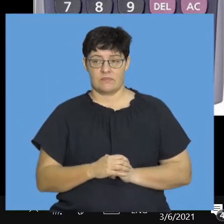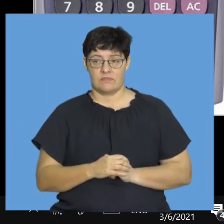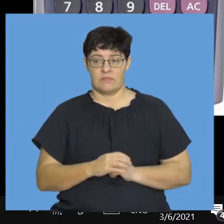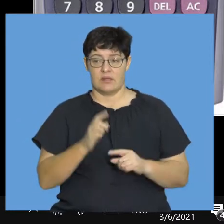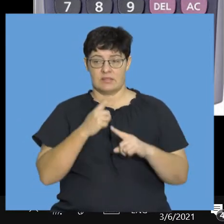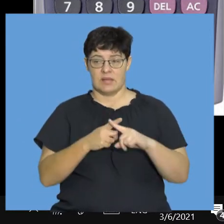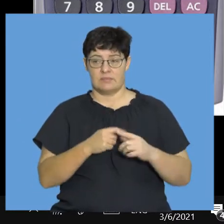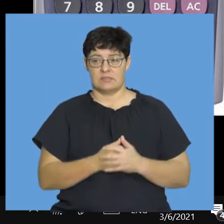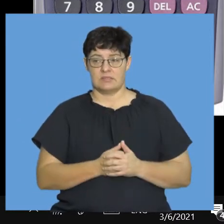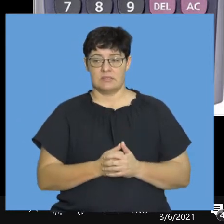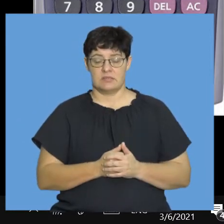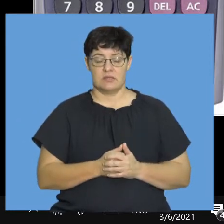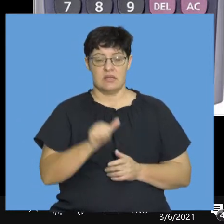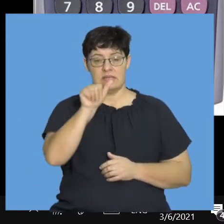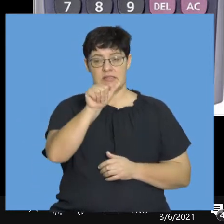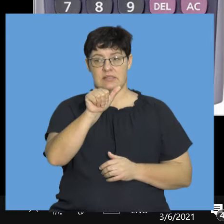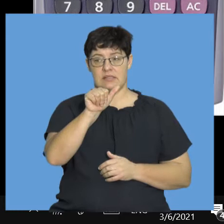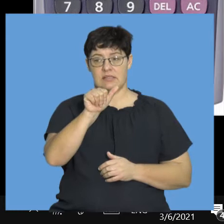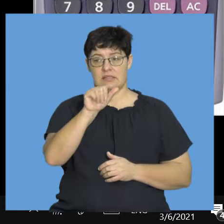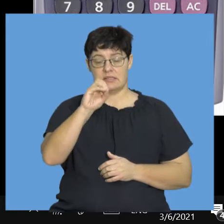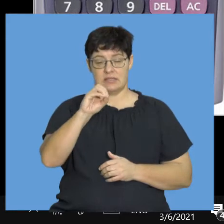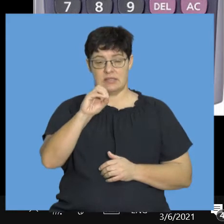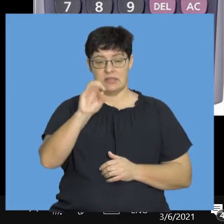times your 60%,